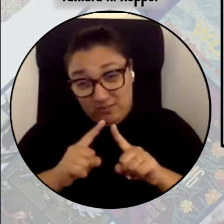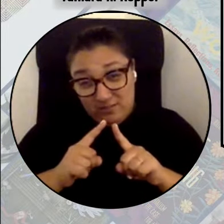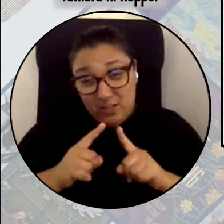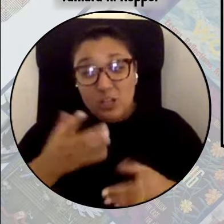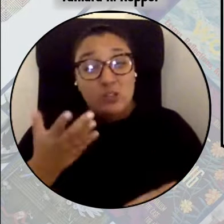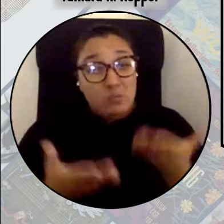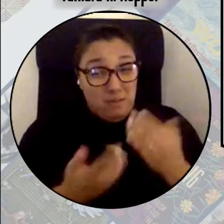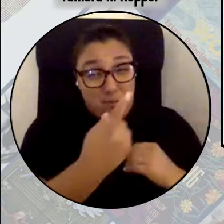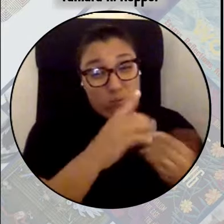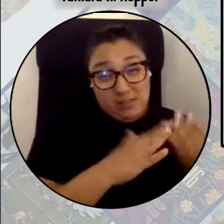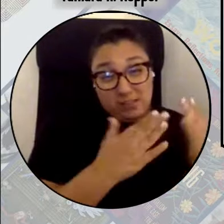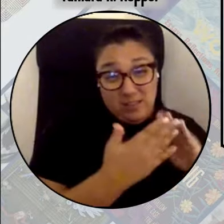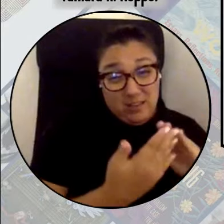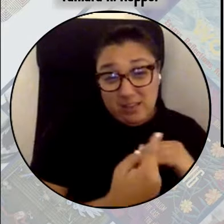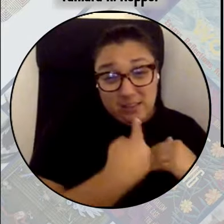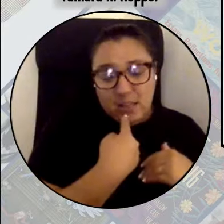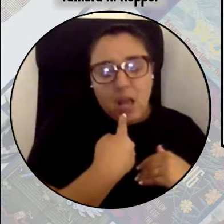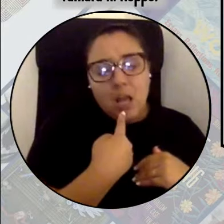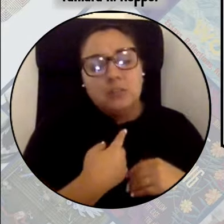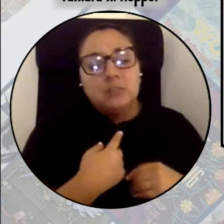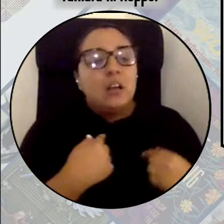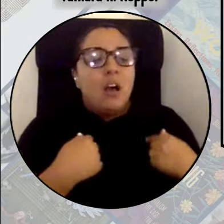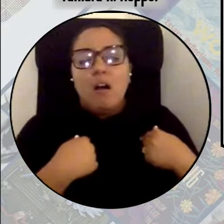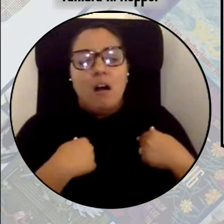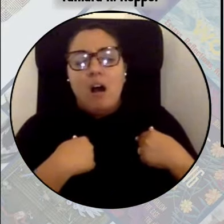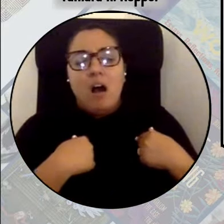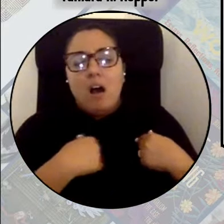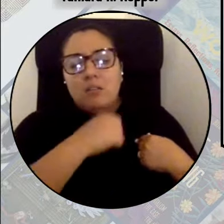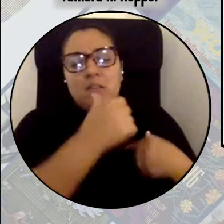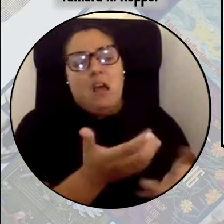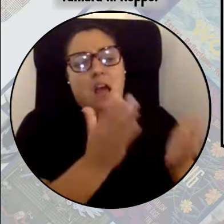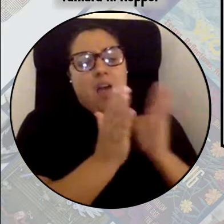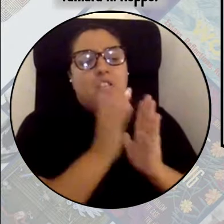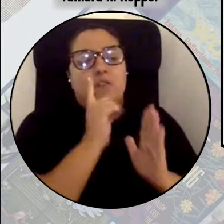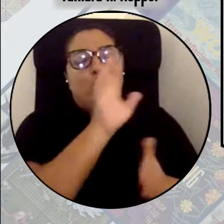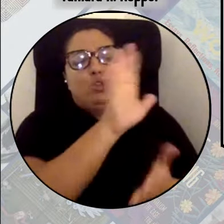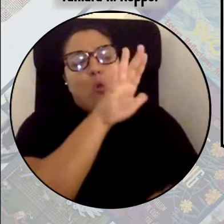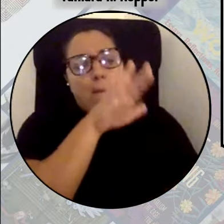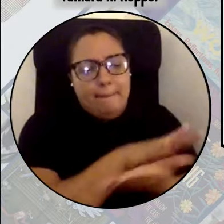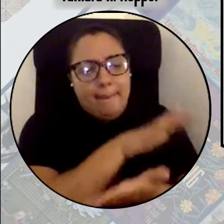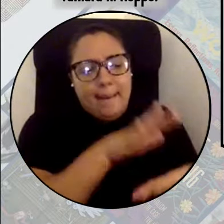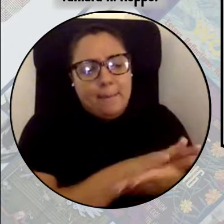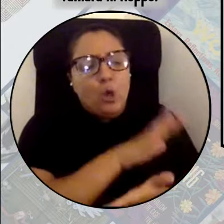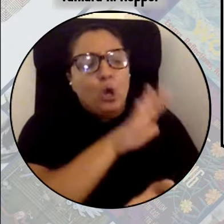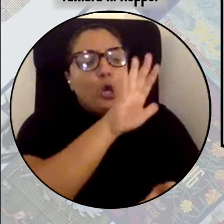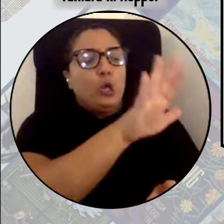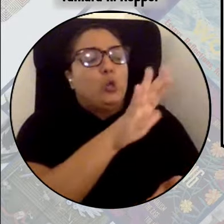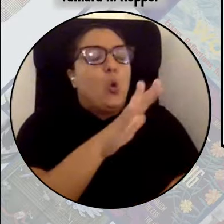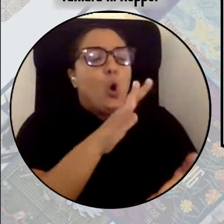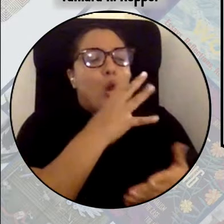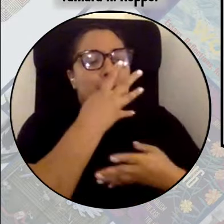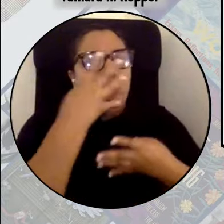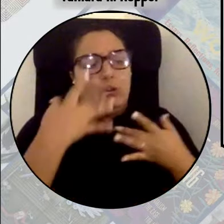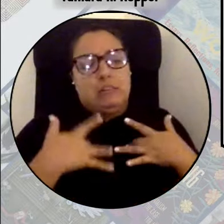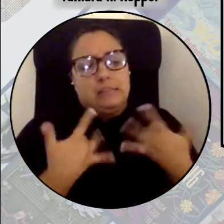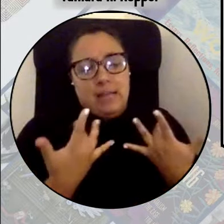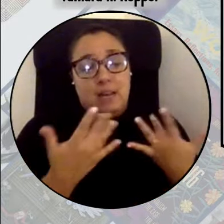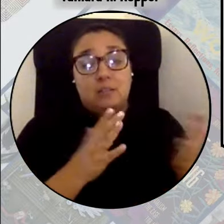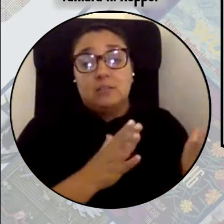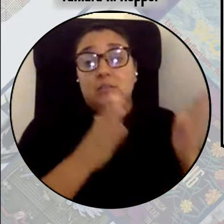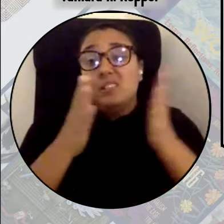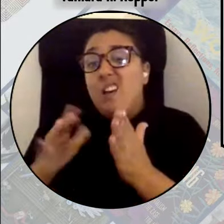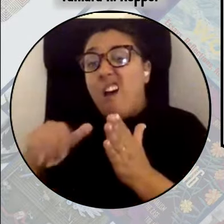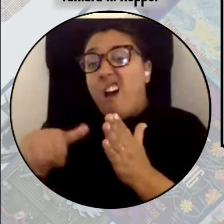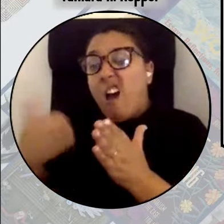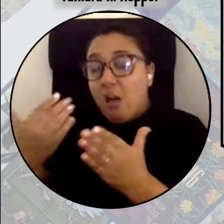mean we won't ask for your papers, right? Or we won't ask your immigration status. In some cities, it means fighting